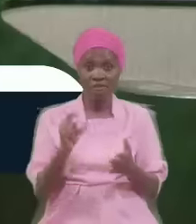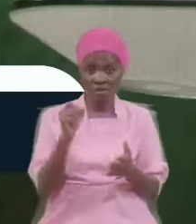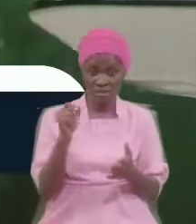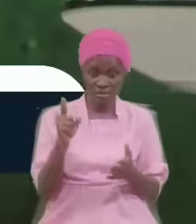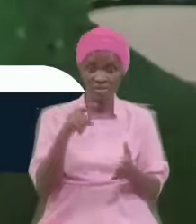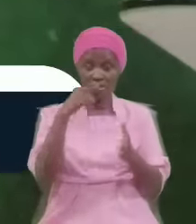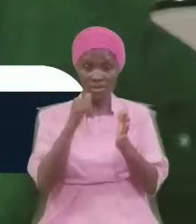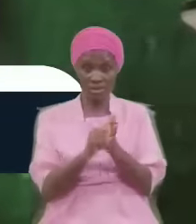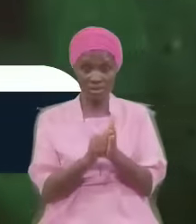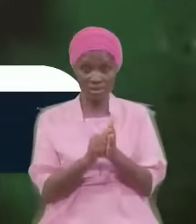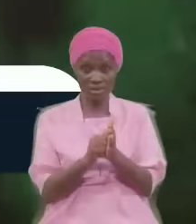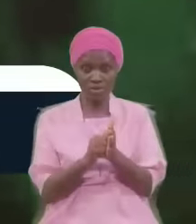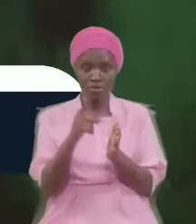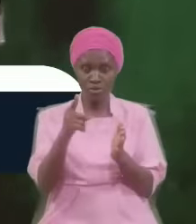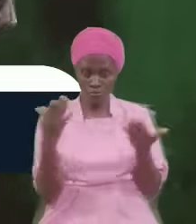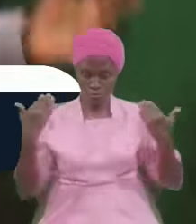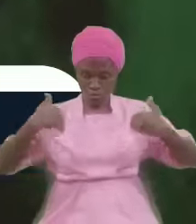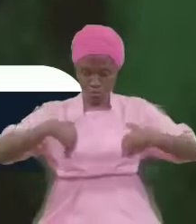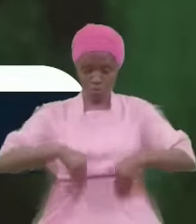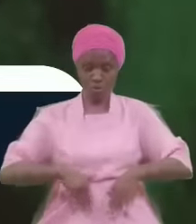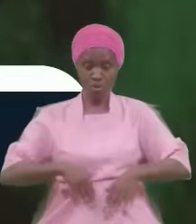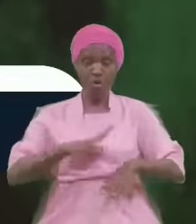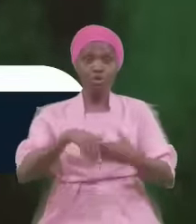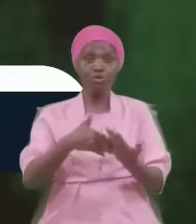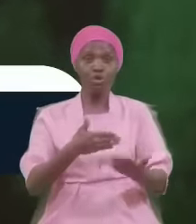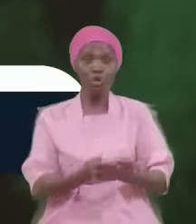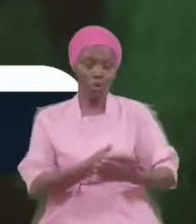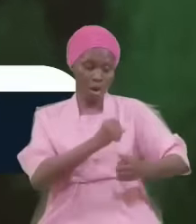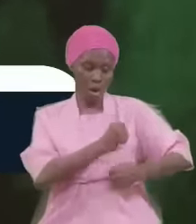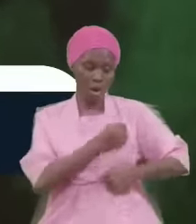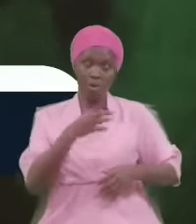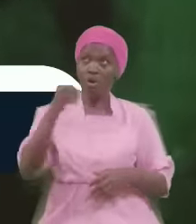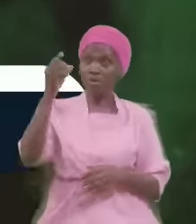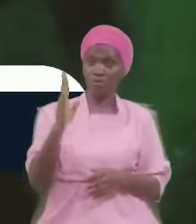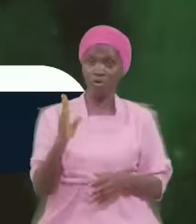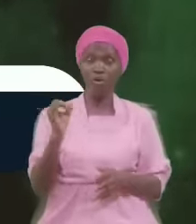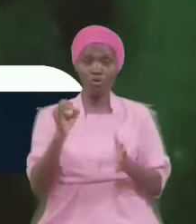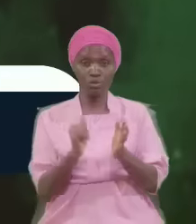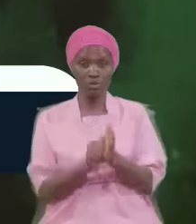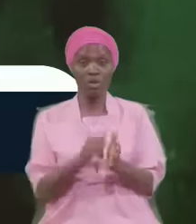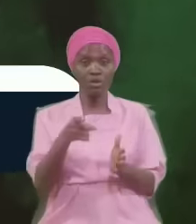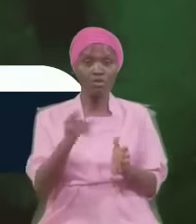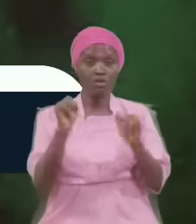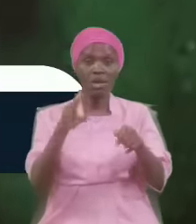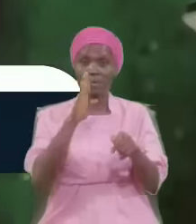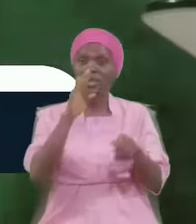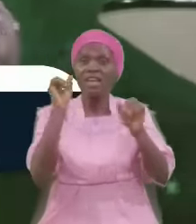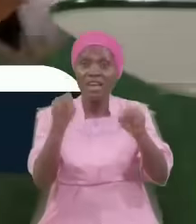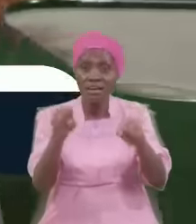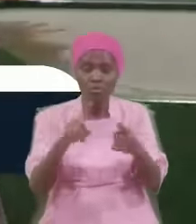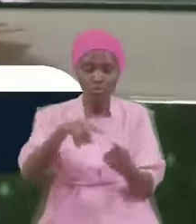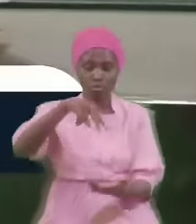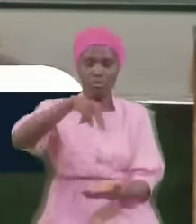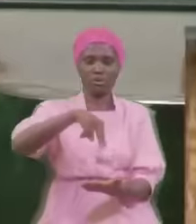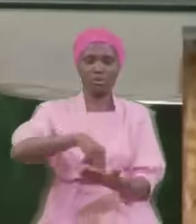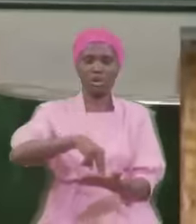11, put on the whole armor of God that ye may be able to stand. Do